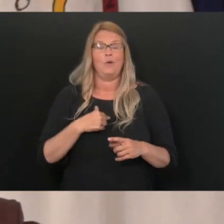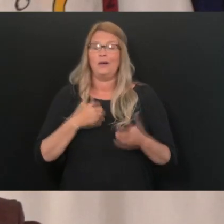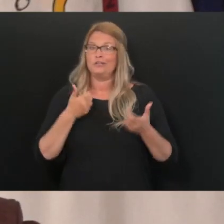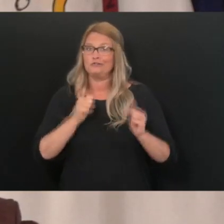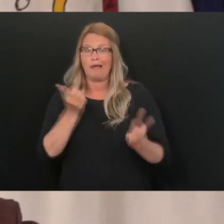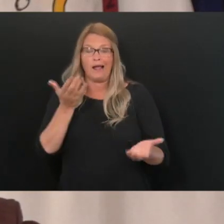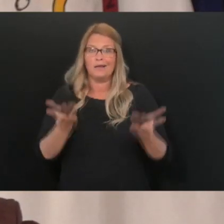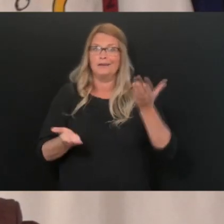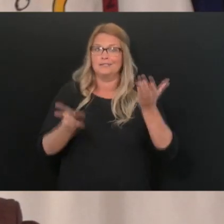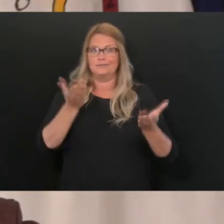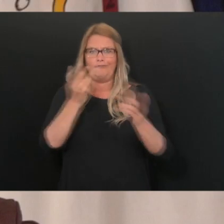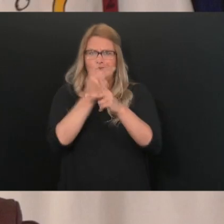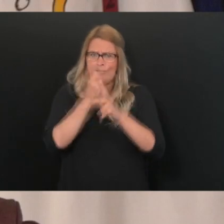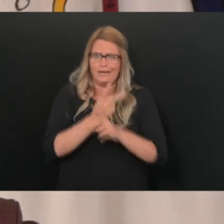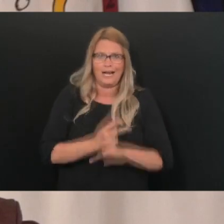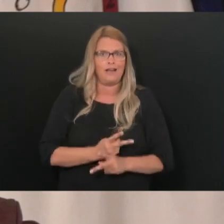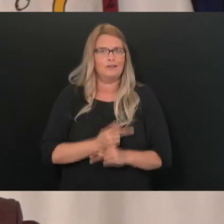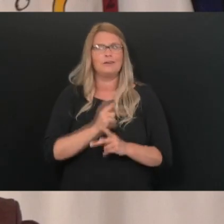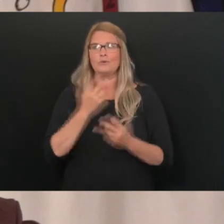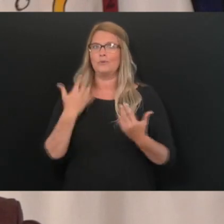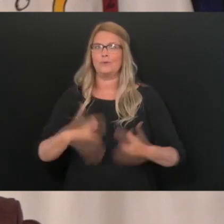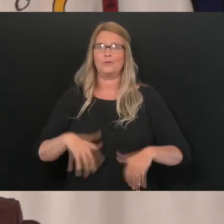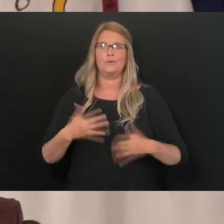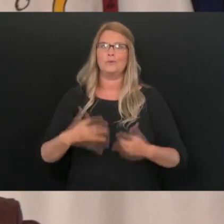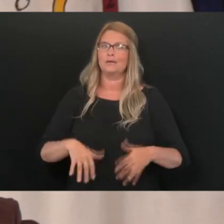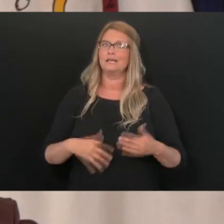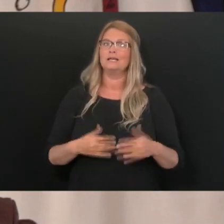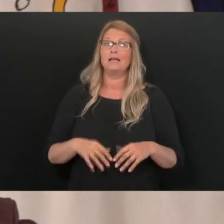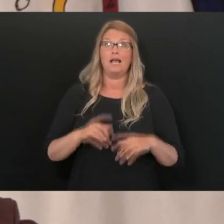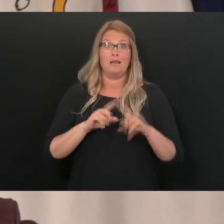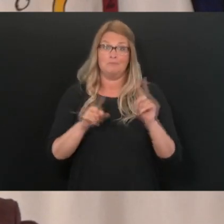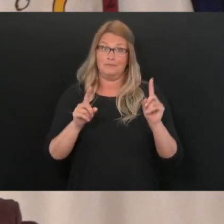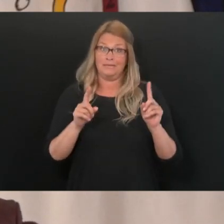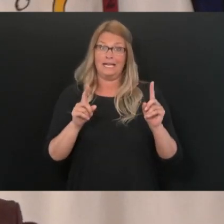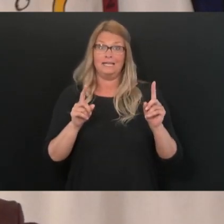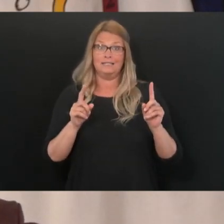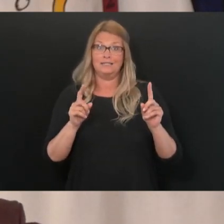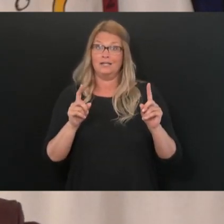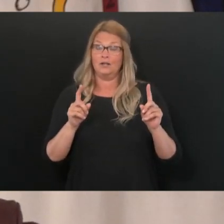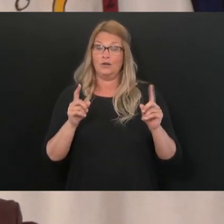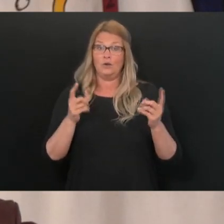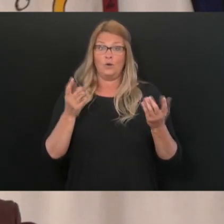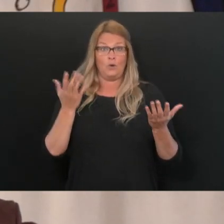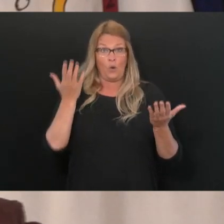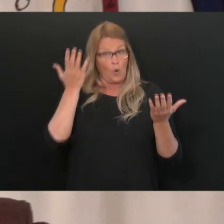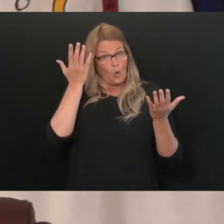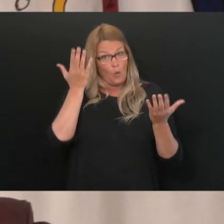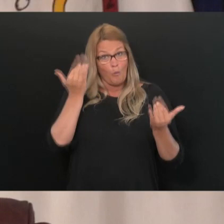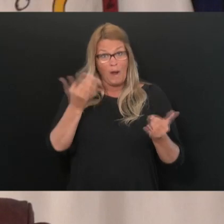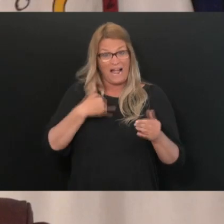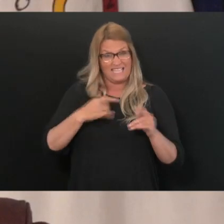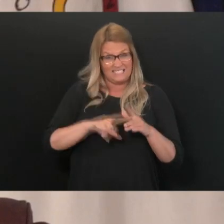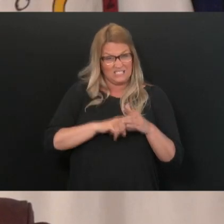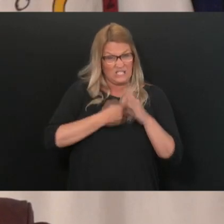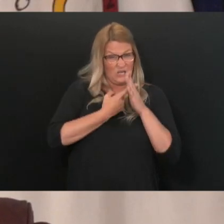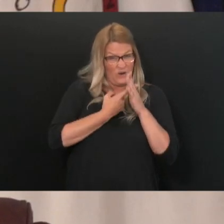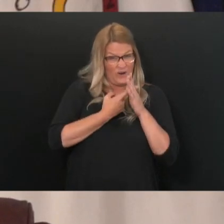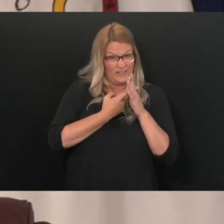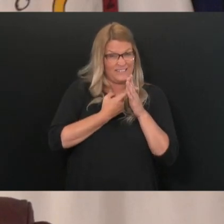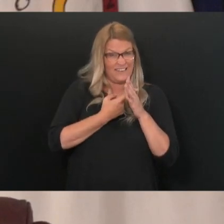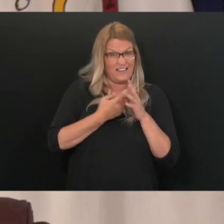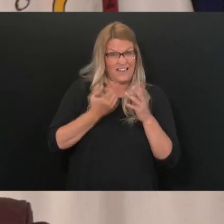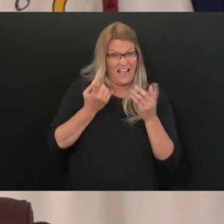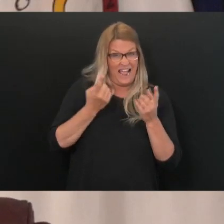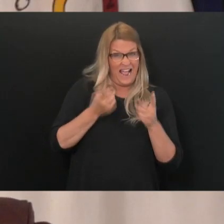weigh out and balance and everything, but the biggest driver is just this. And that's why we did this in the very beginning. You